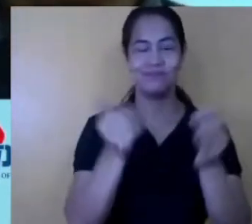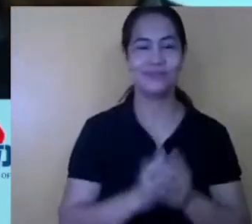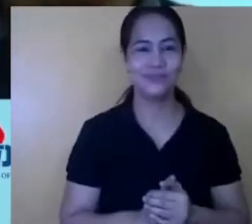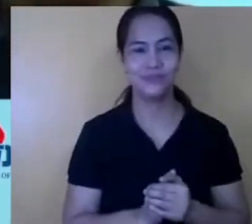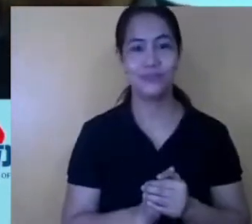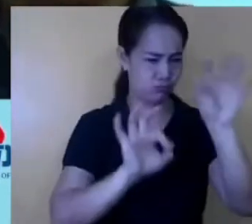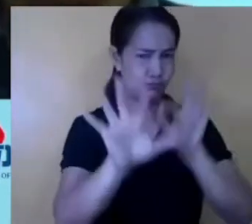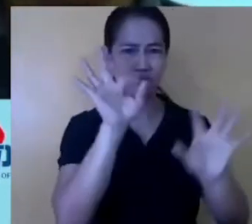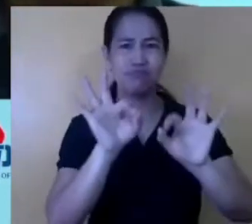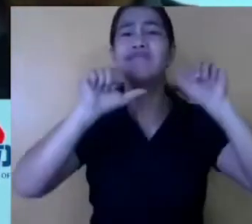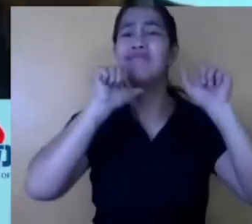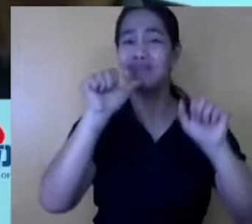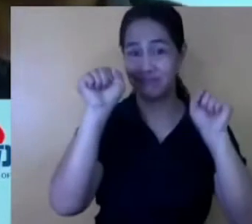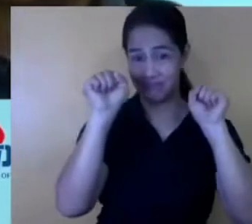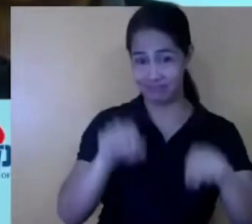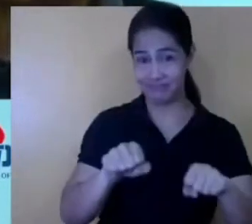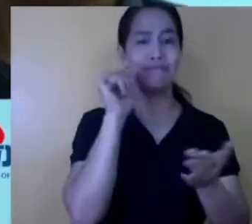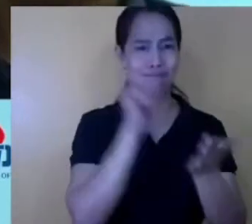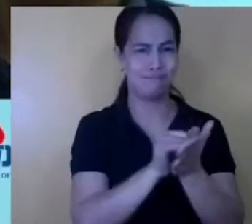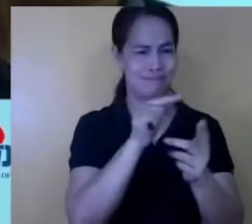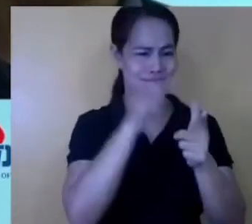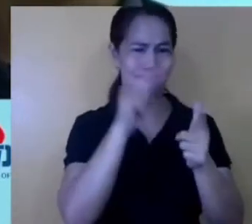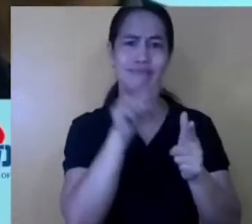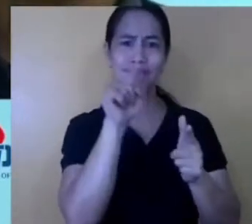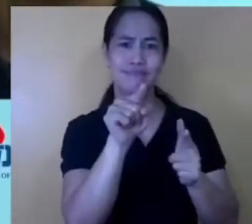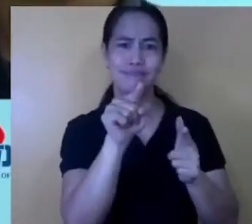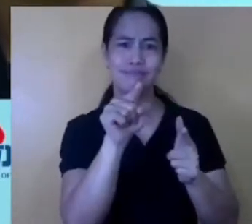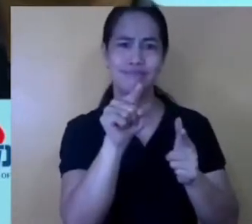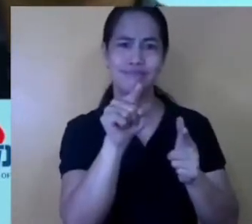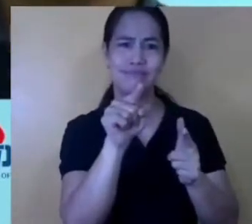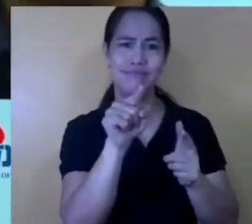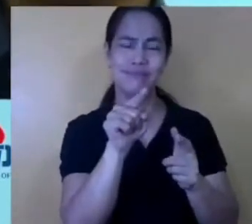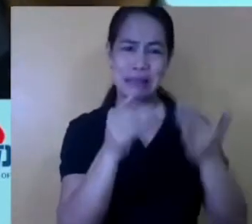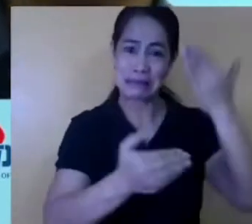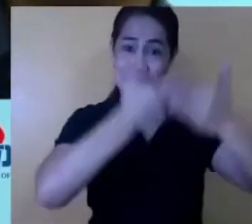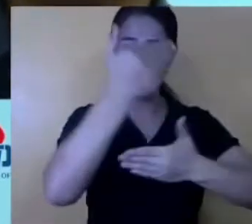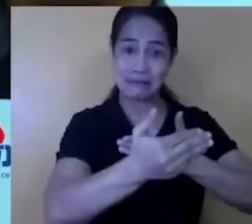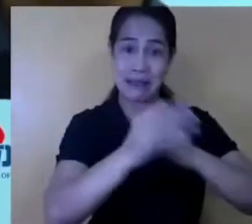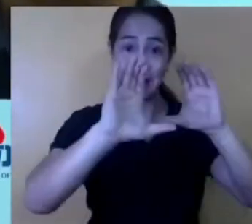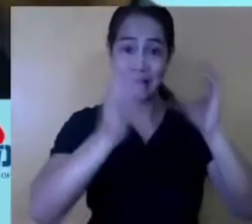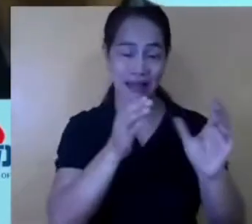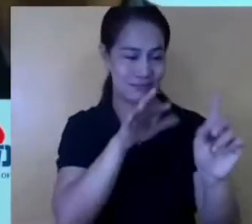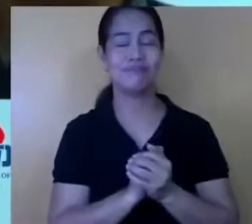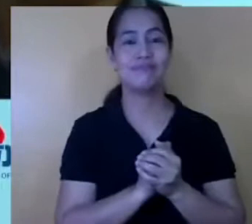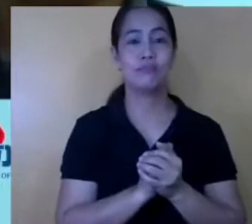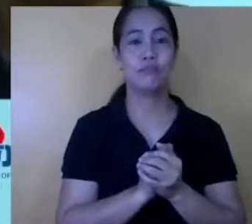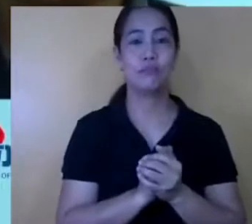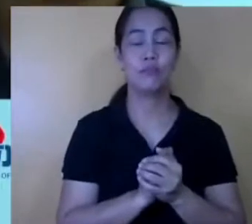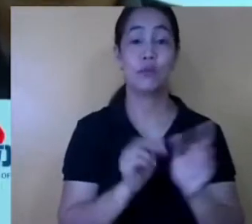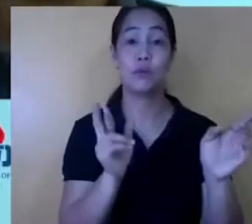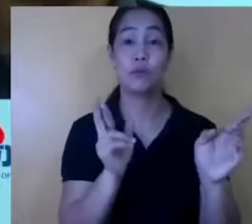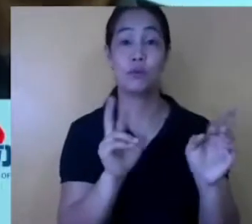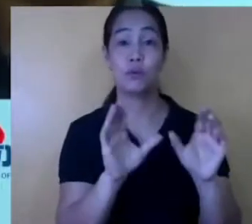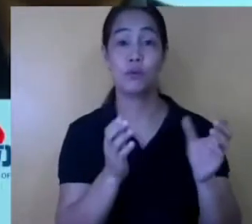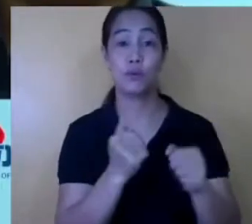not possible, then you consider this next classroom observation mode, the